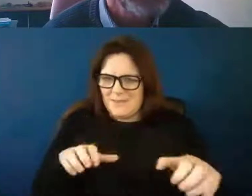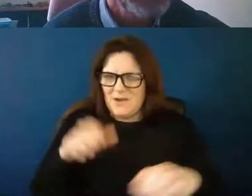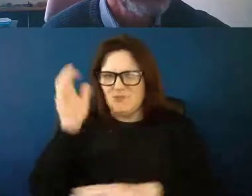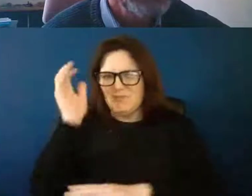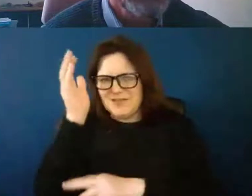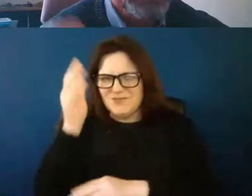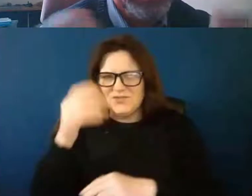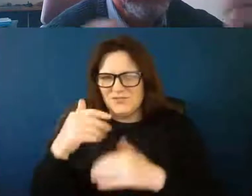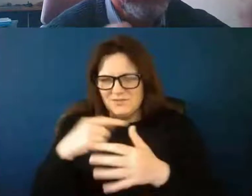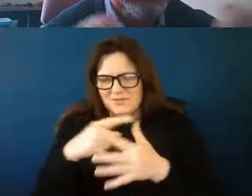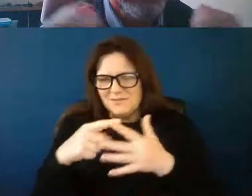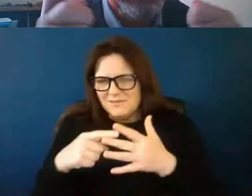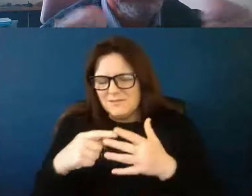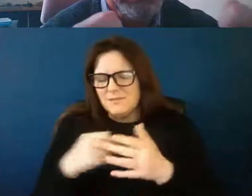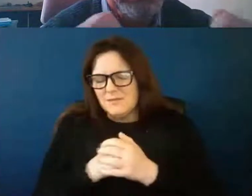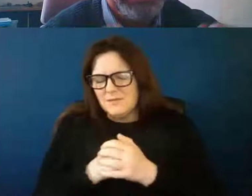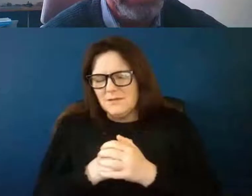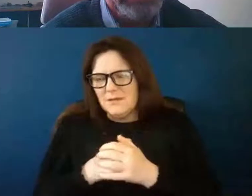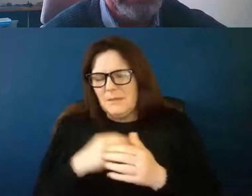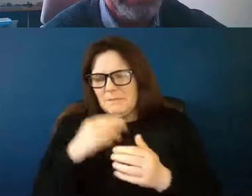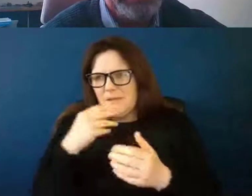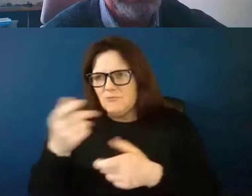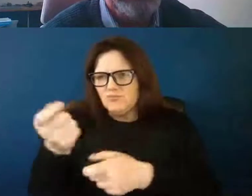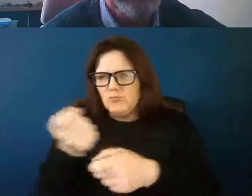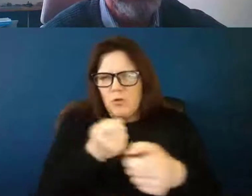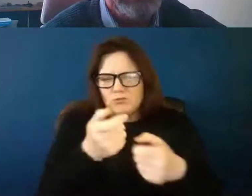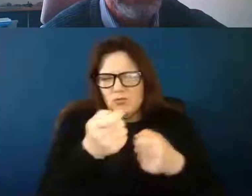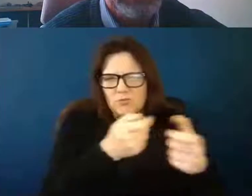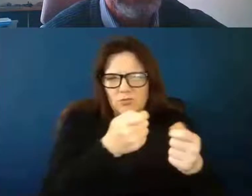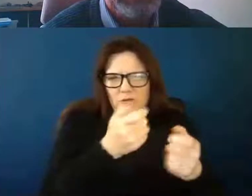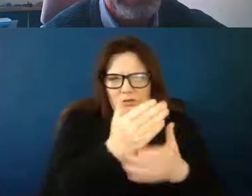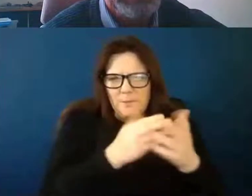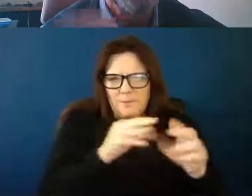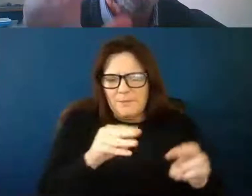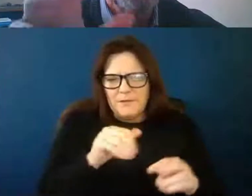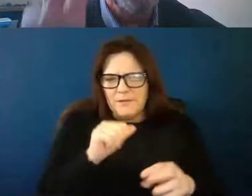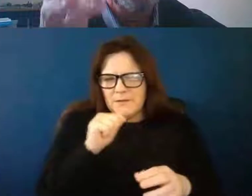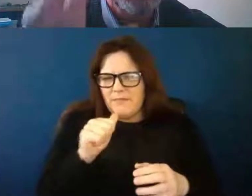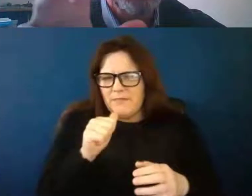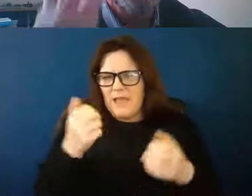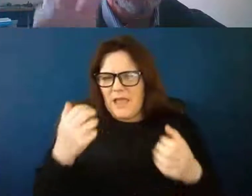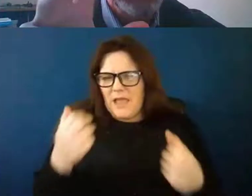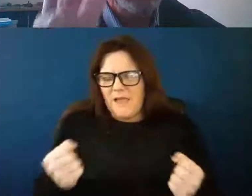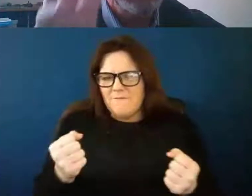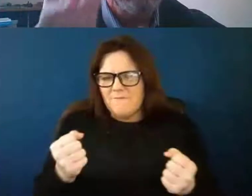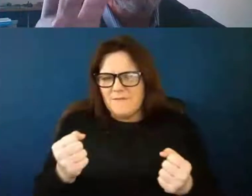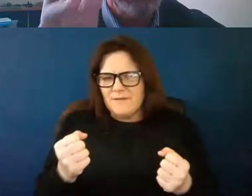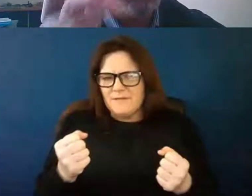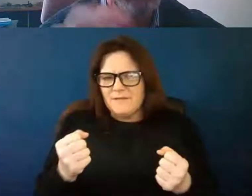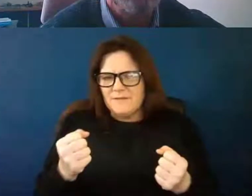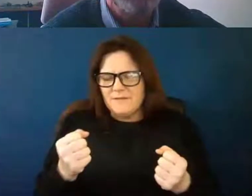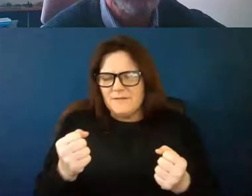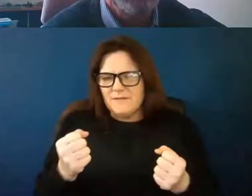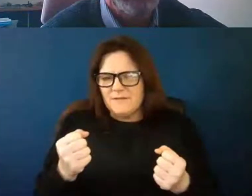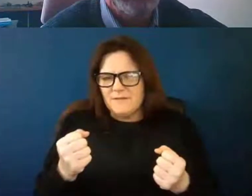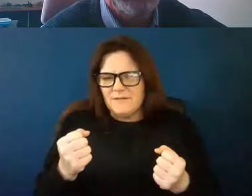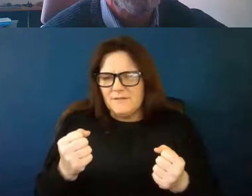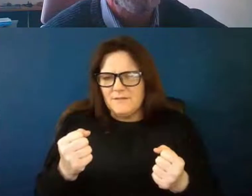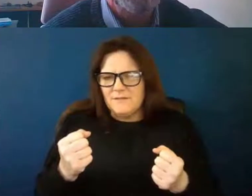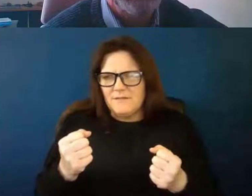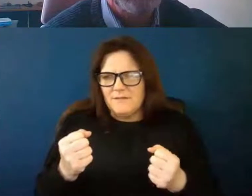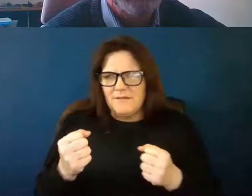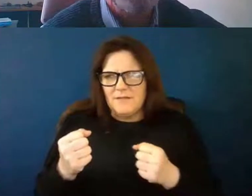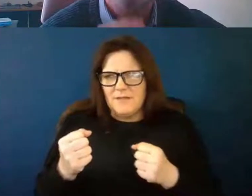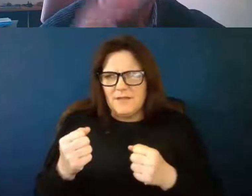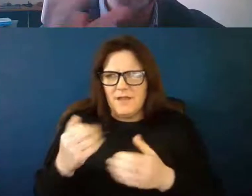presentations, etc. Maybe pull in some of those people who may not necessarily have the stage a